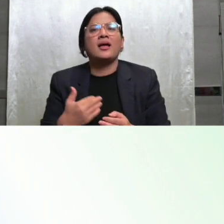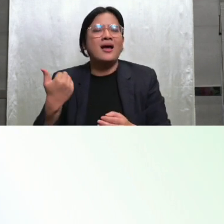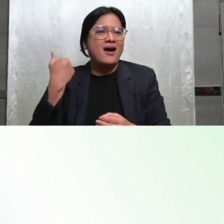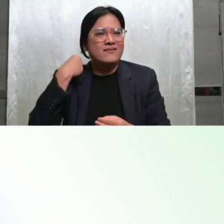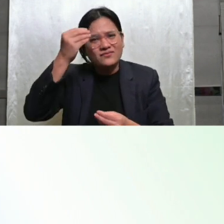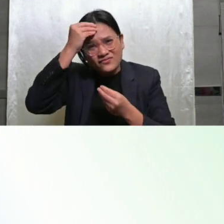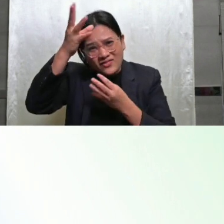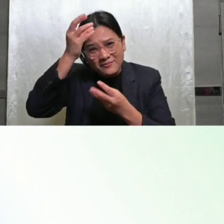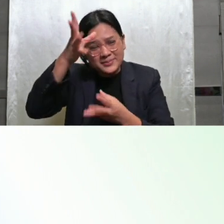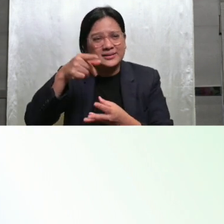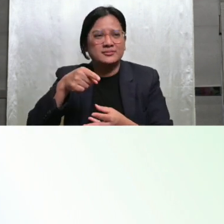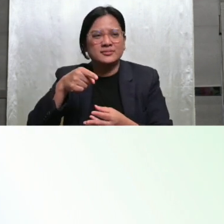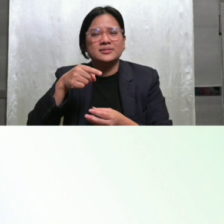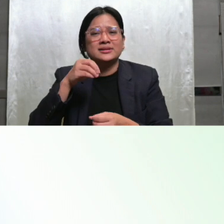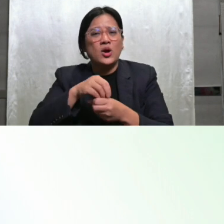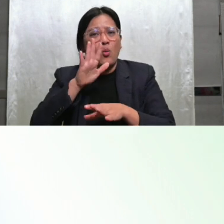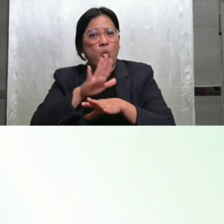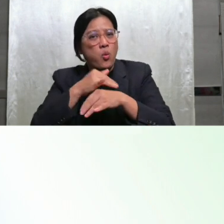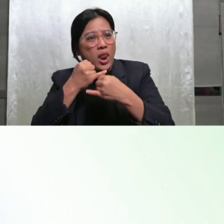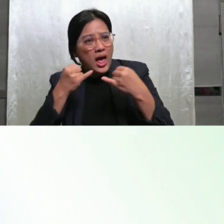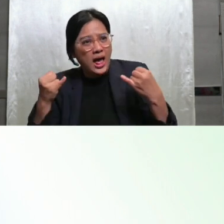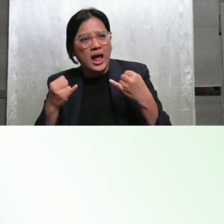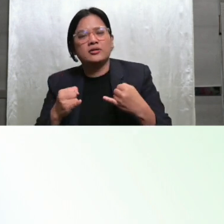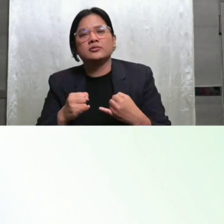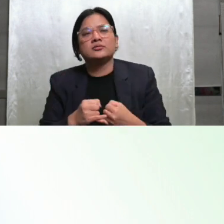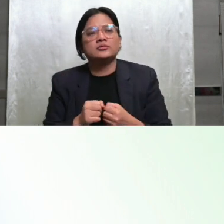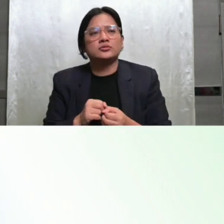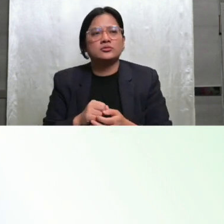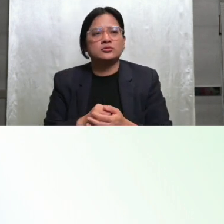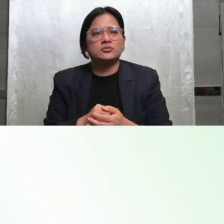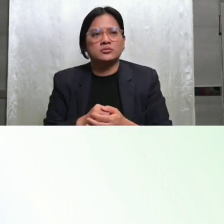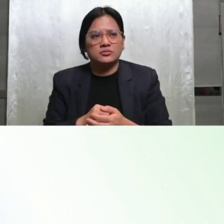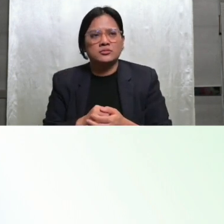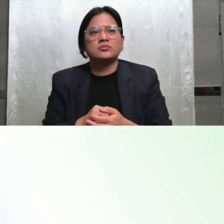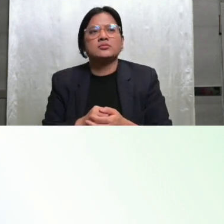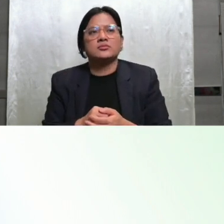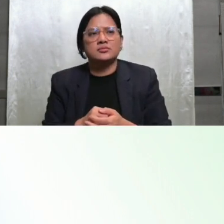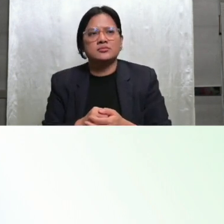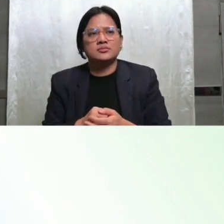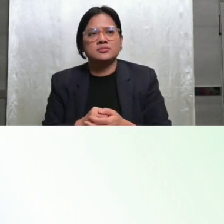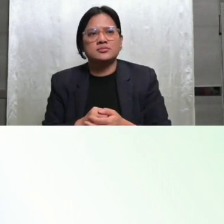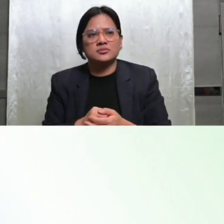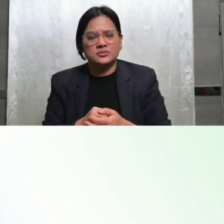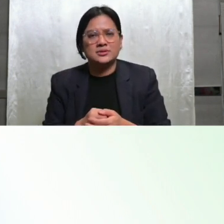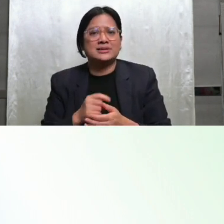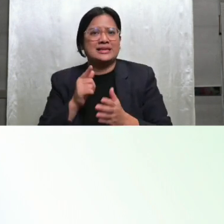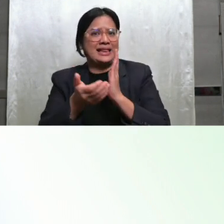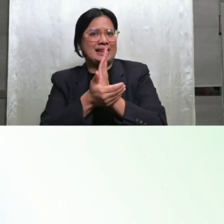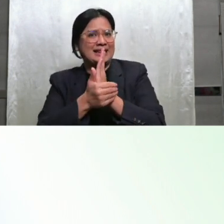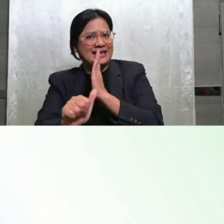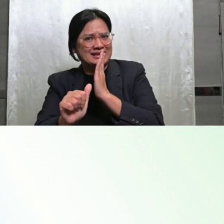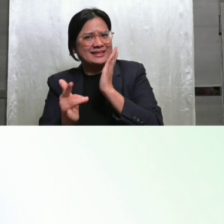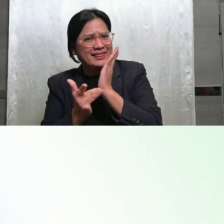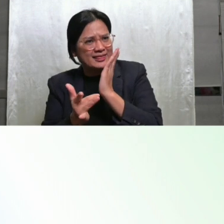skills, and technology use of skills bring in the lifelong learning. And probably it is not again